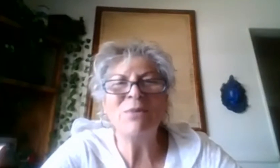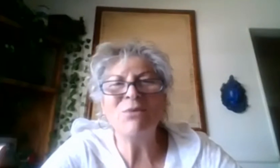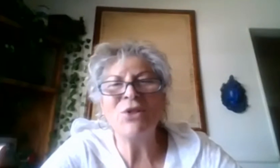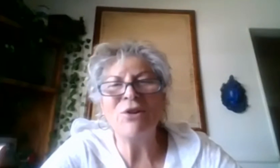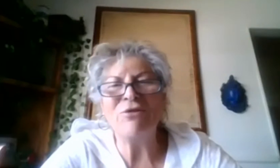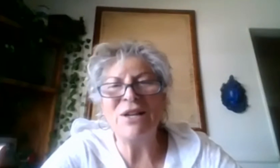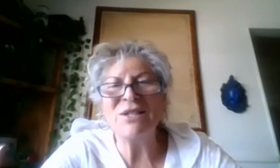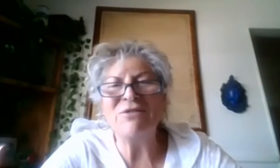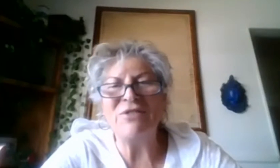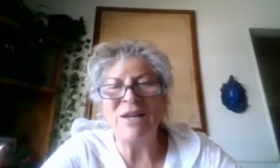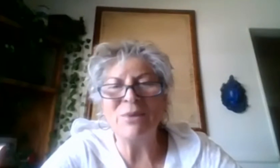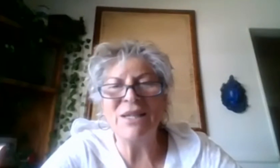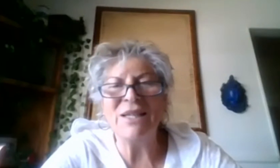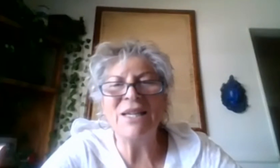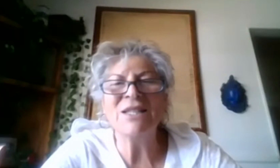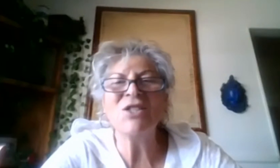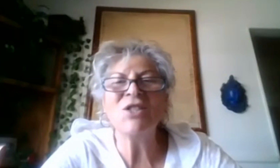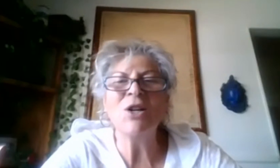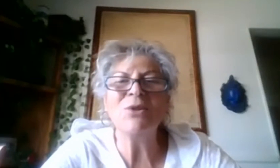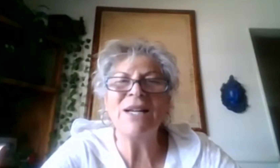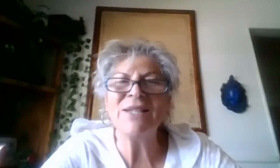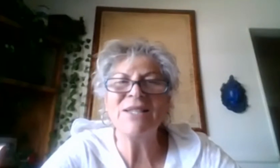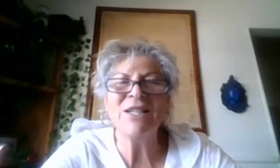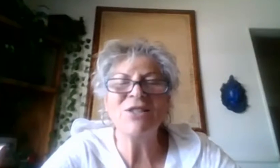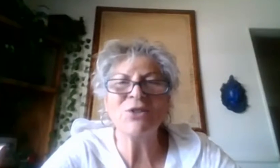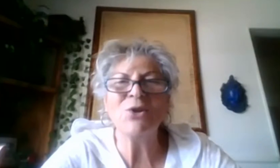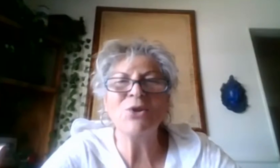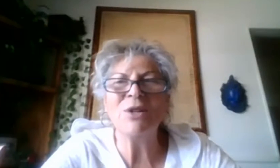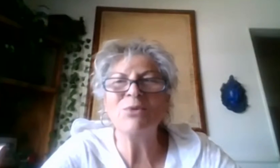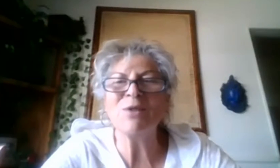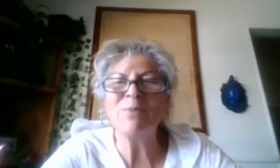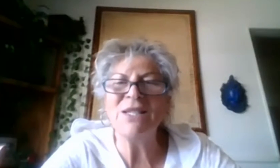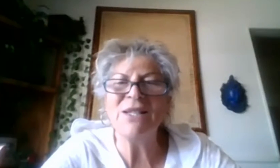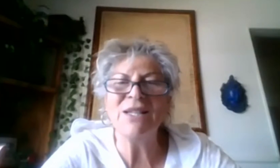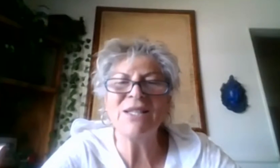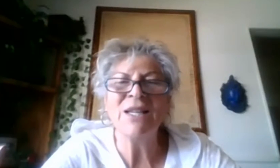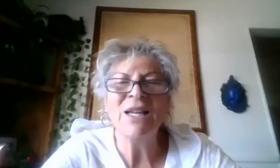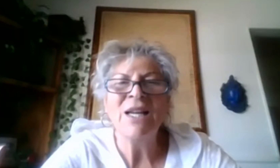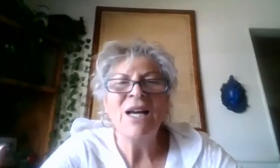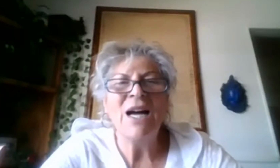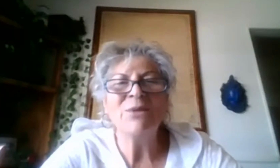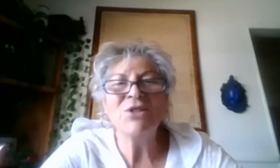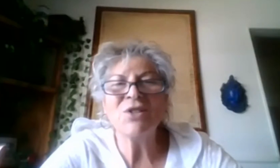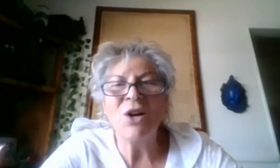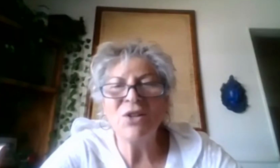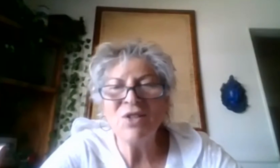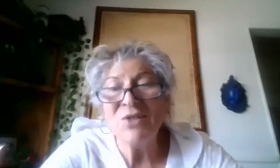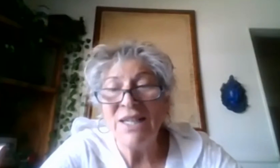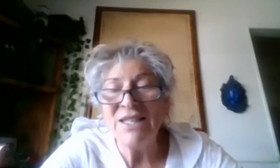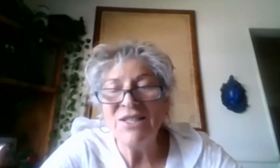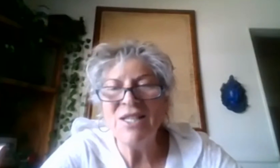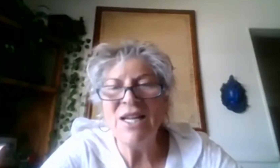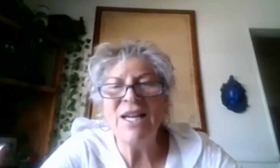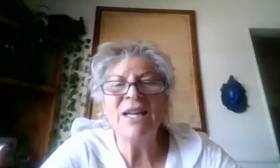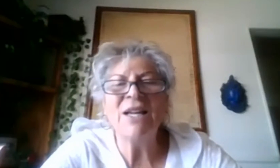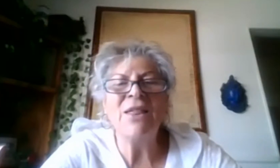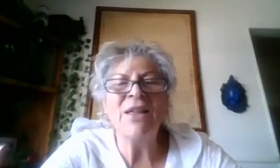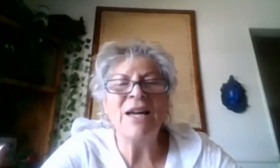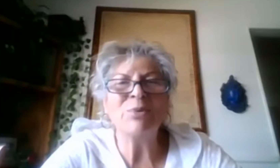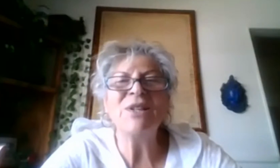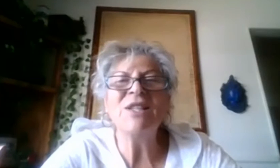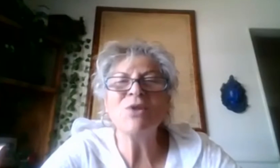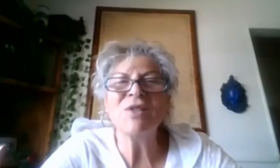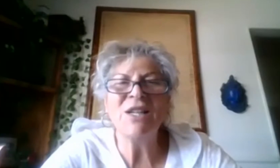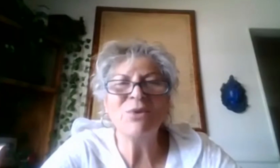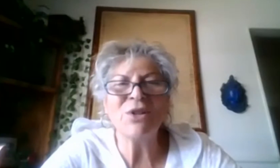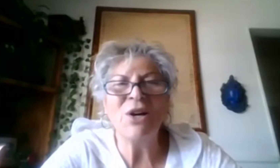that we meet with our friends and family. And so, as I said, Dr. Coren will speak to this. I would just also like to say